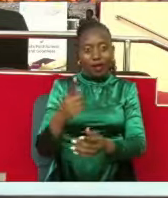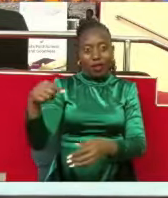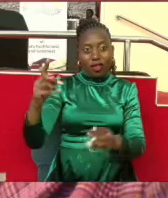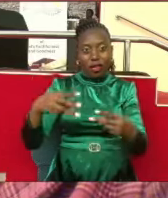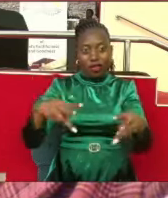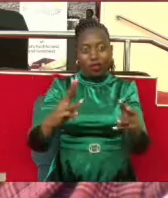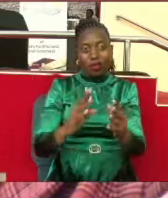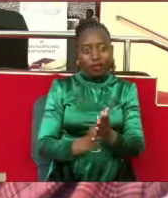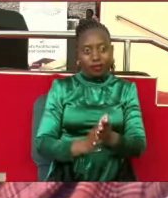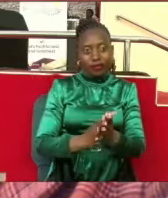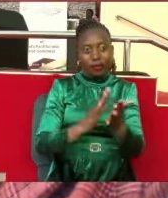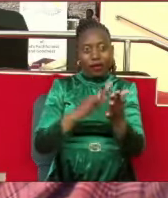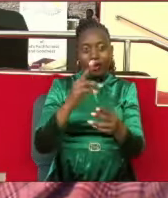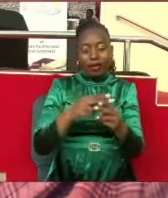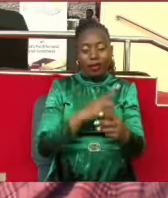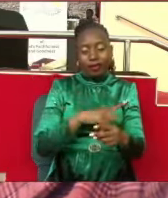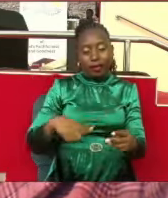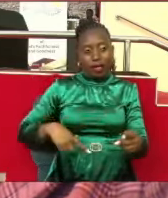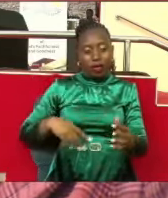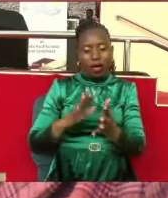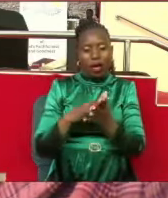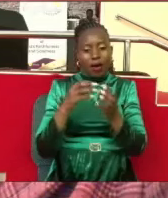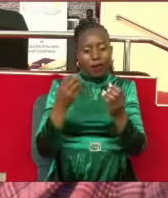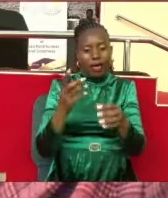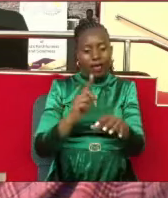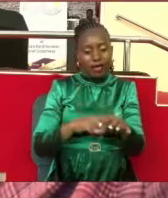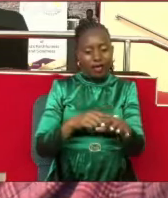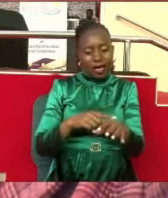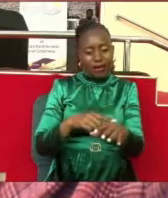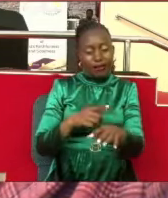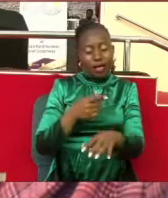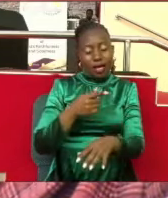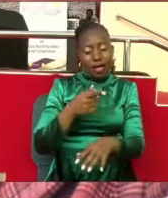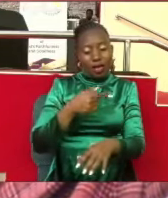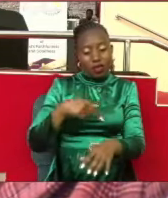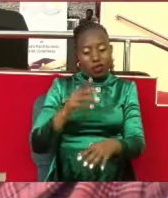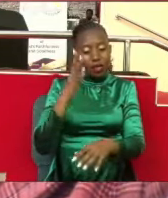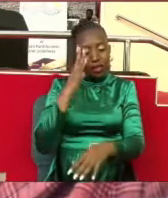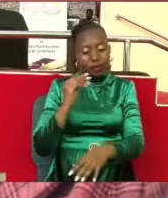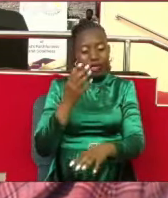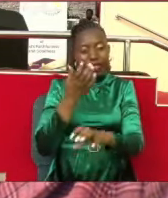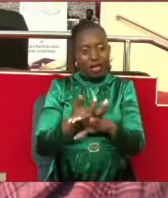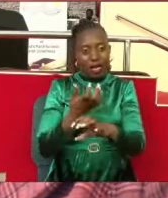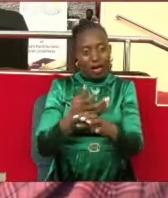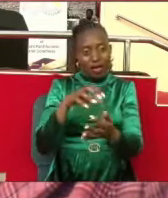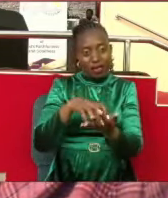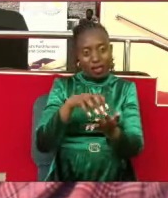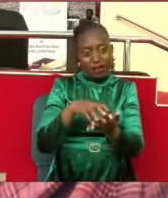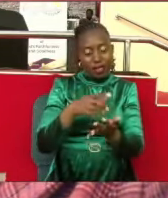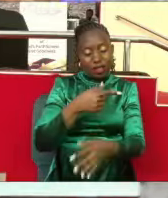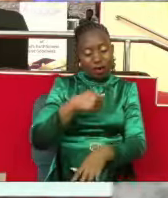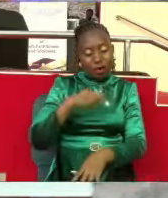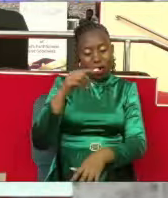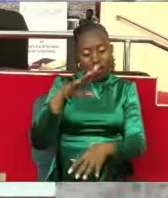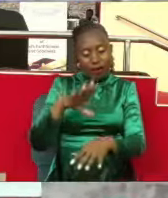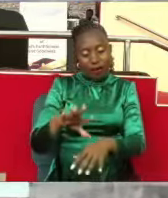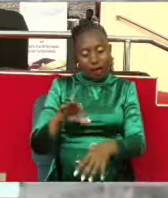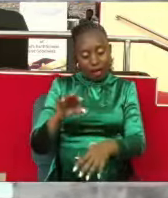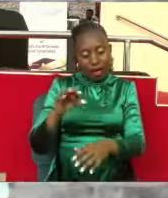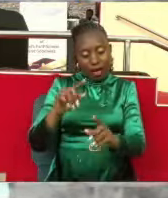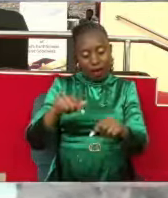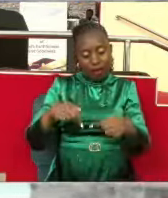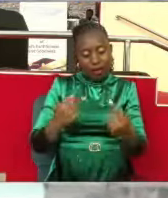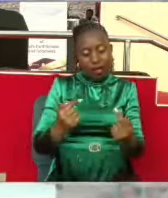of the Lord. Amen. Many times when we are going through hard circumstances. Wakati mwingi tunapopitia changamoto. We find ourselves wanting